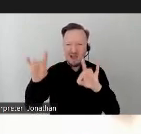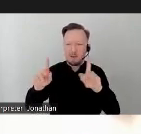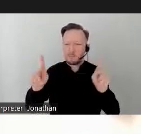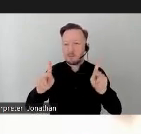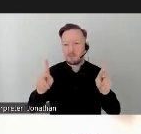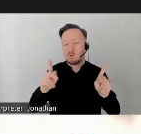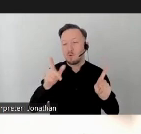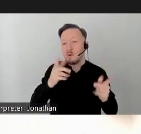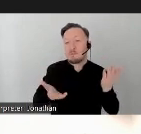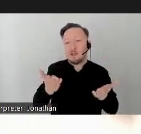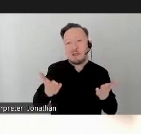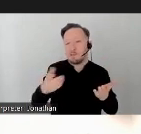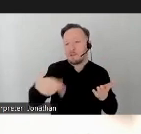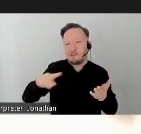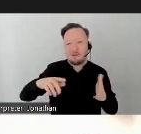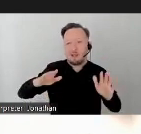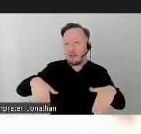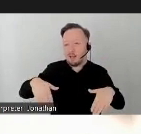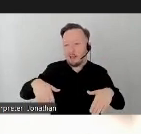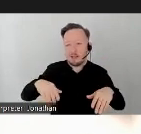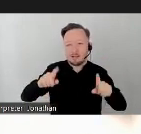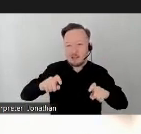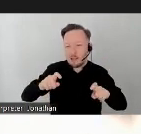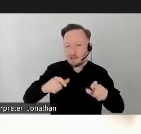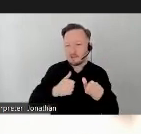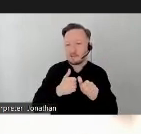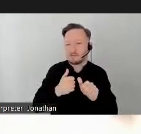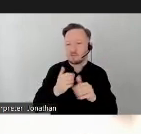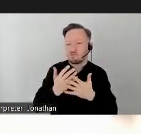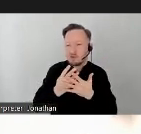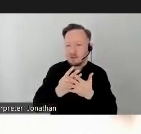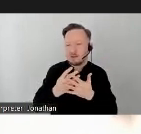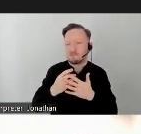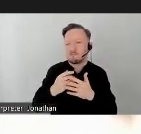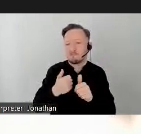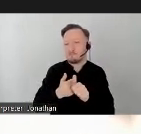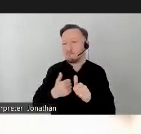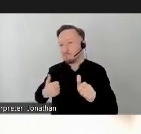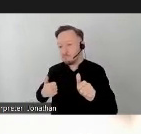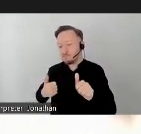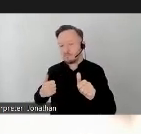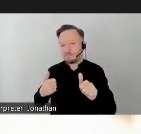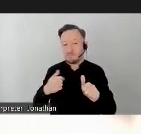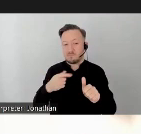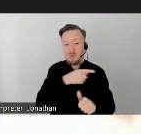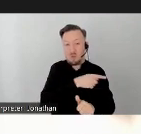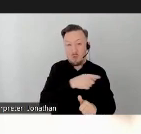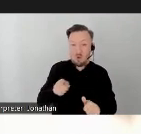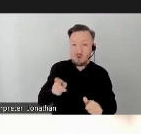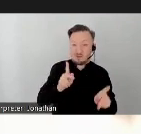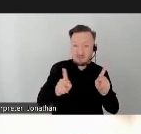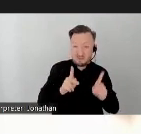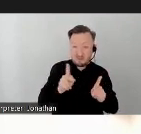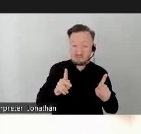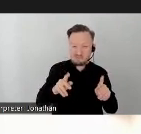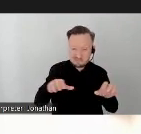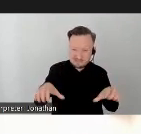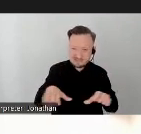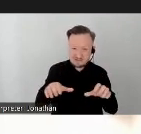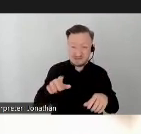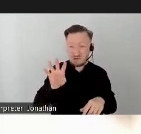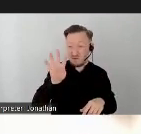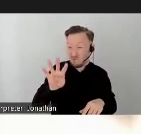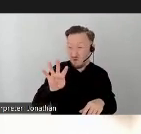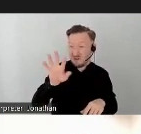be behind on their screenings. And it's really through the efforts of these outreach groups, and we're talking about 45 men and